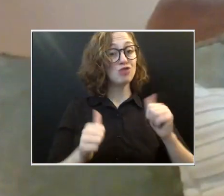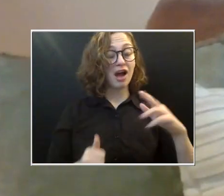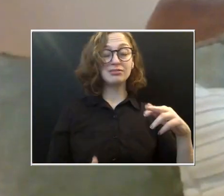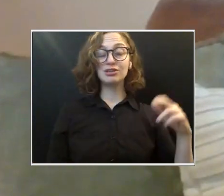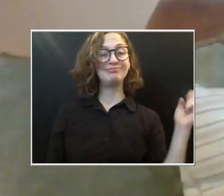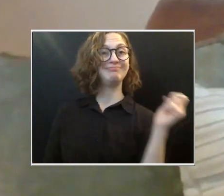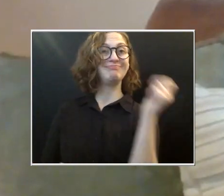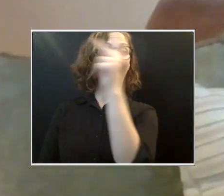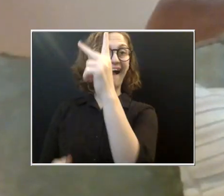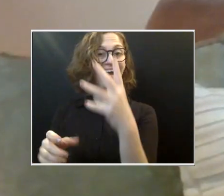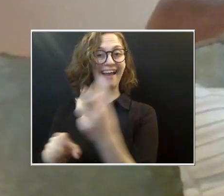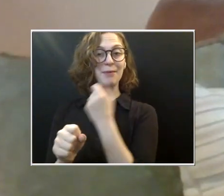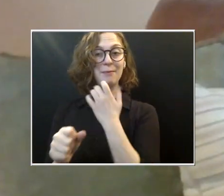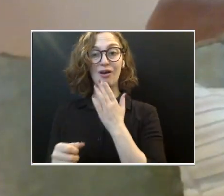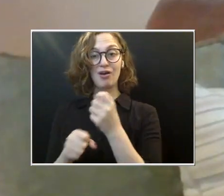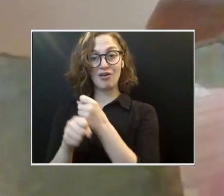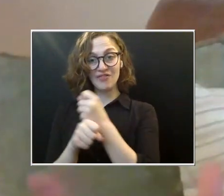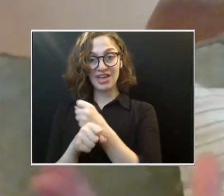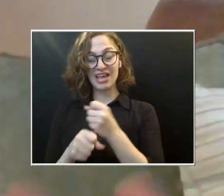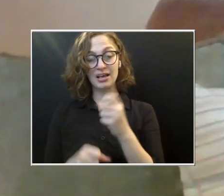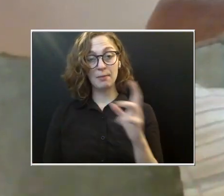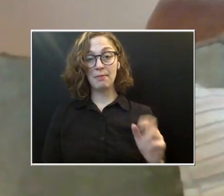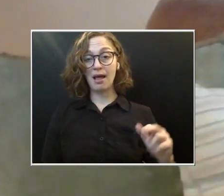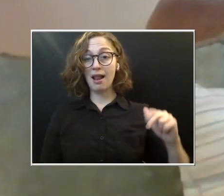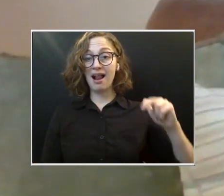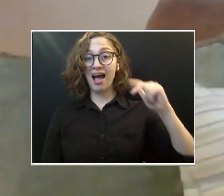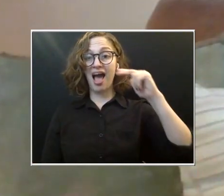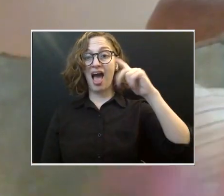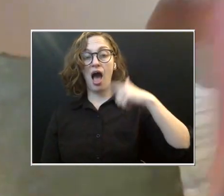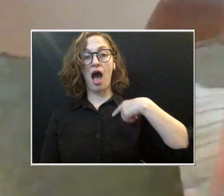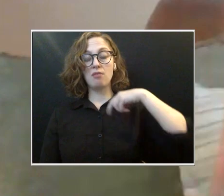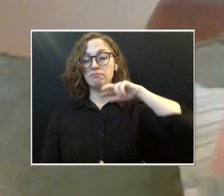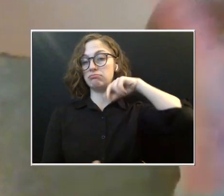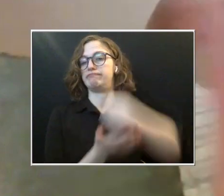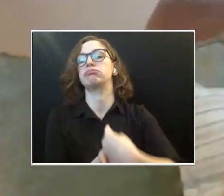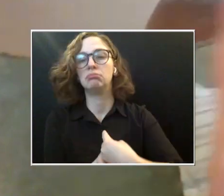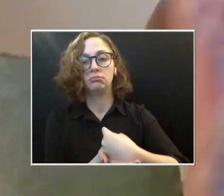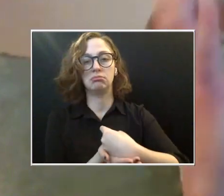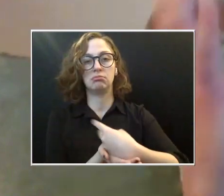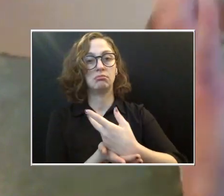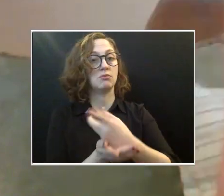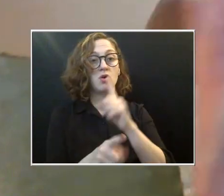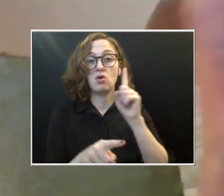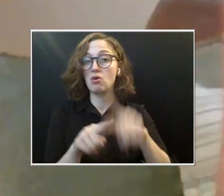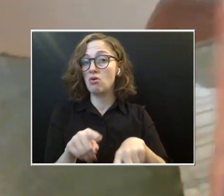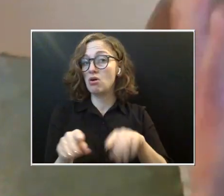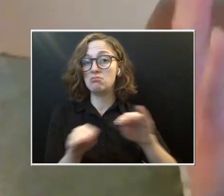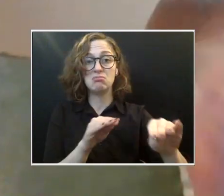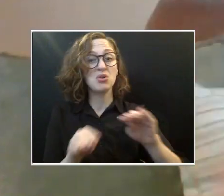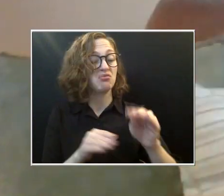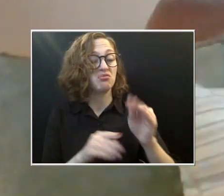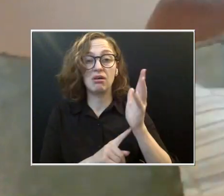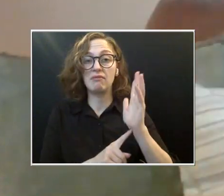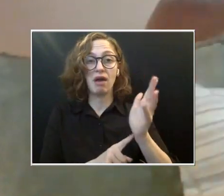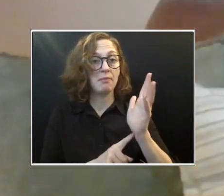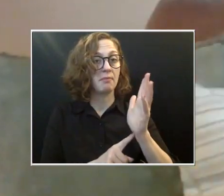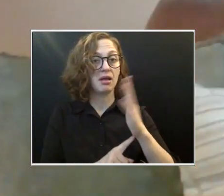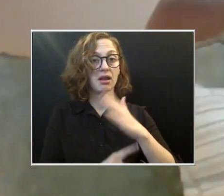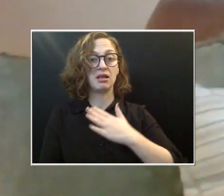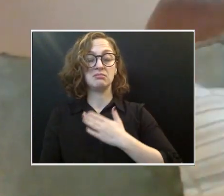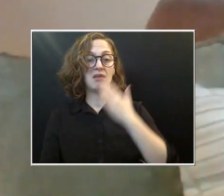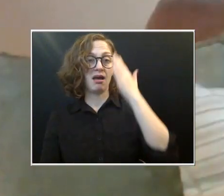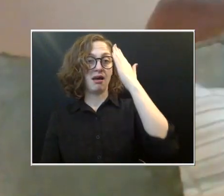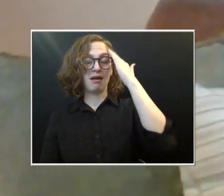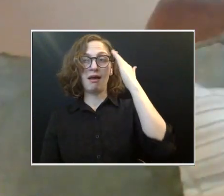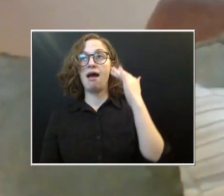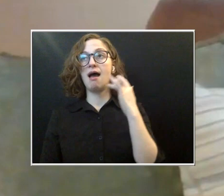back up I collapsed, and I was immobile for about 5 minutes, felt like my head was in a fishbowl, and a